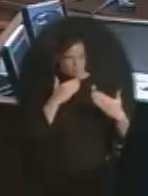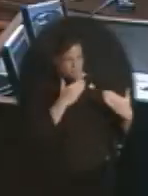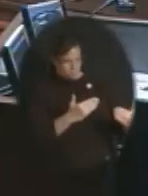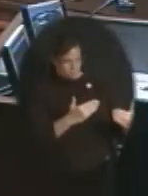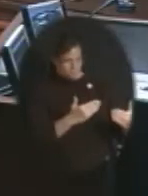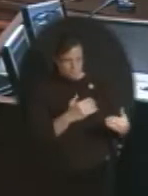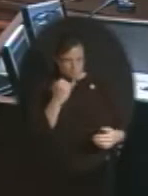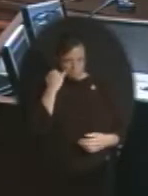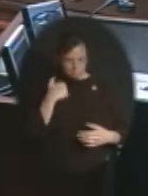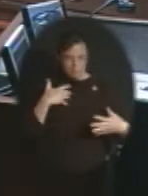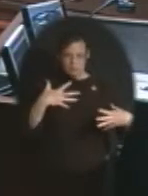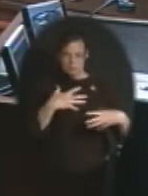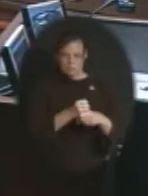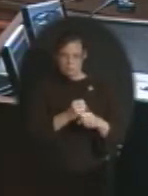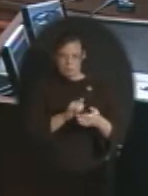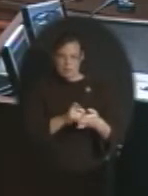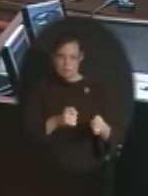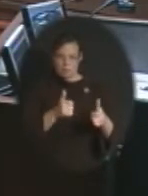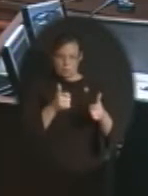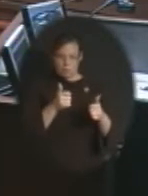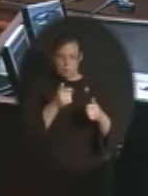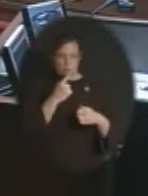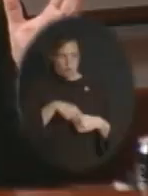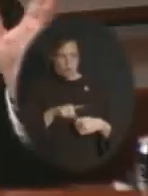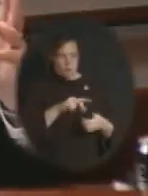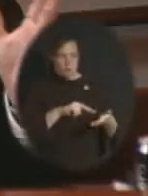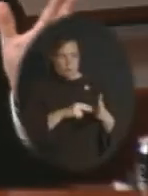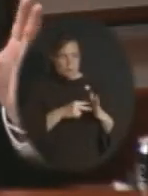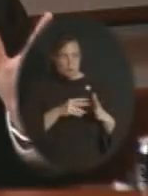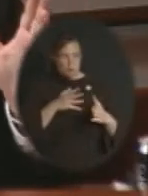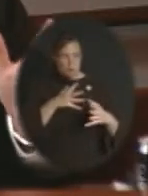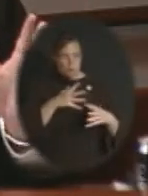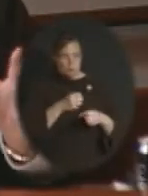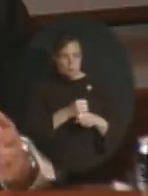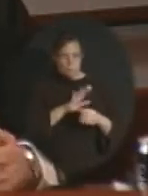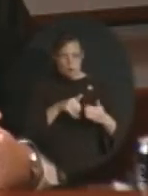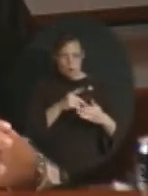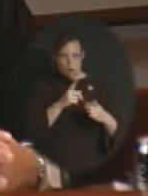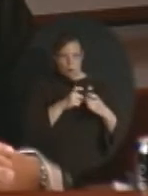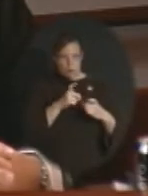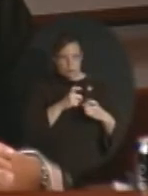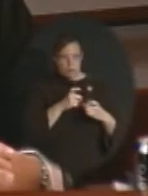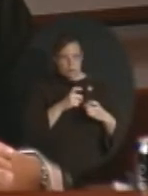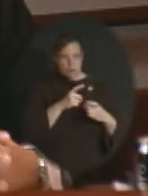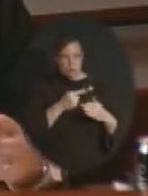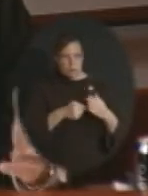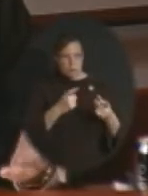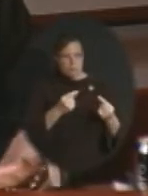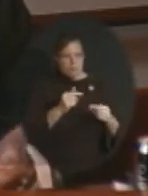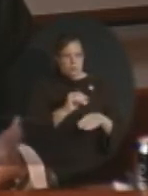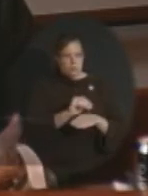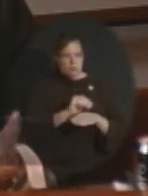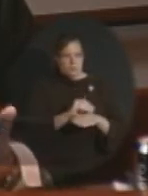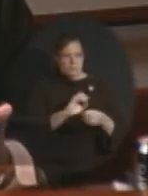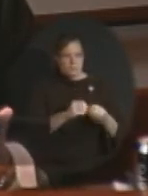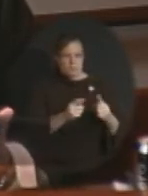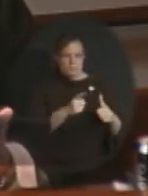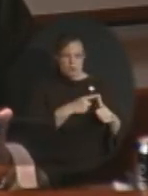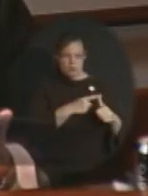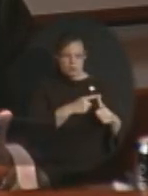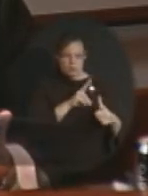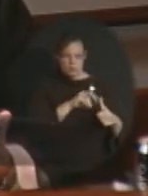And if I were to summarize that real quick for you, I mean, to wrap up all your questions and what you've done tonight is, number one, it was